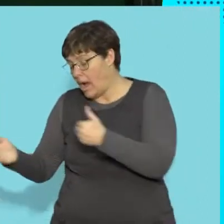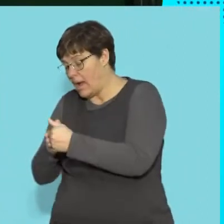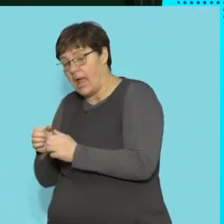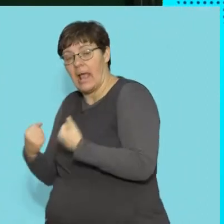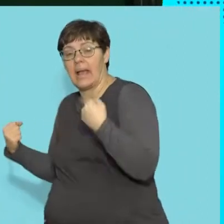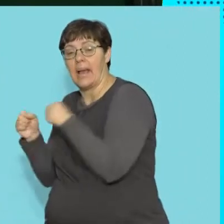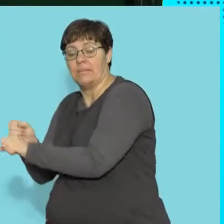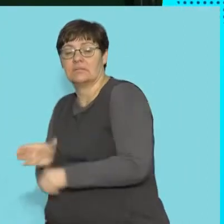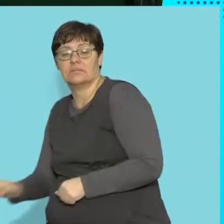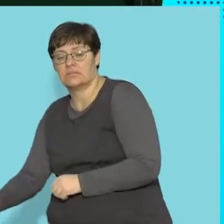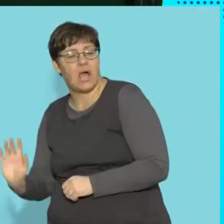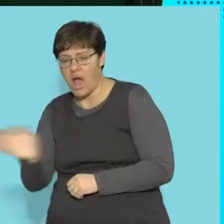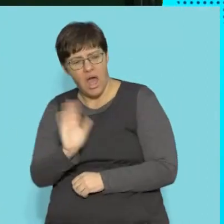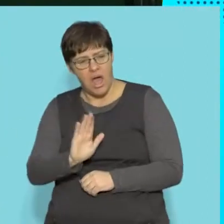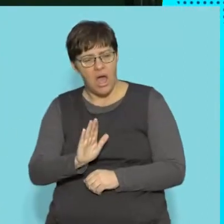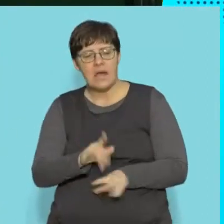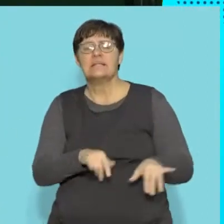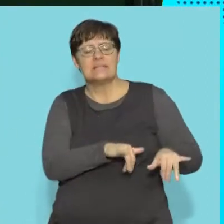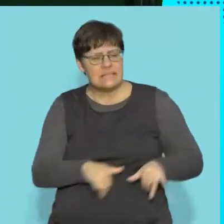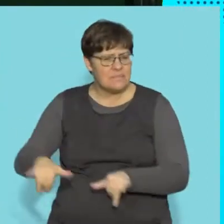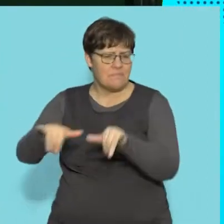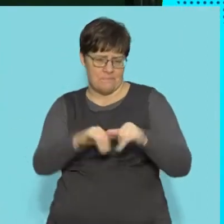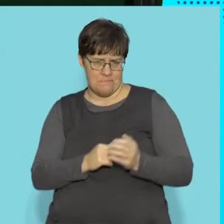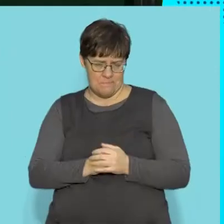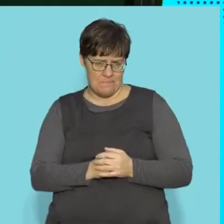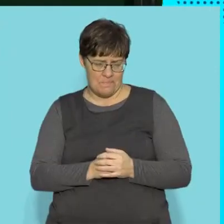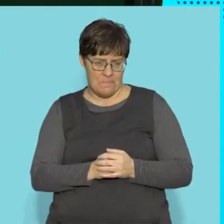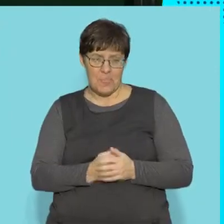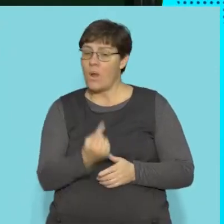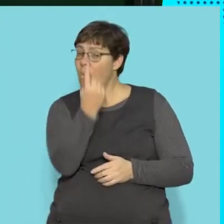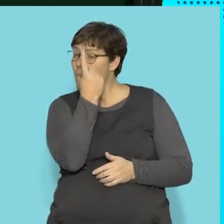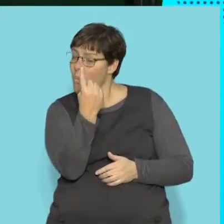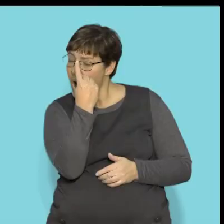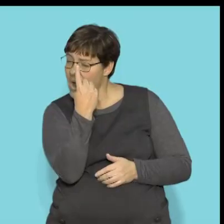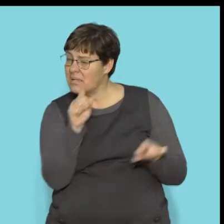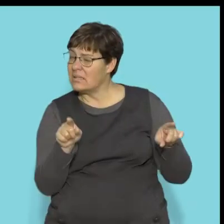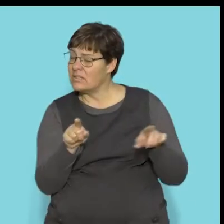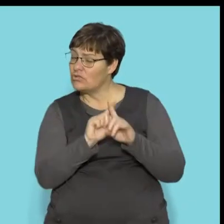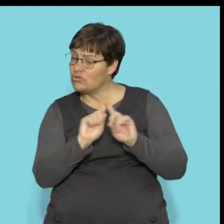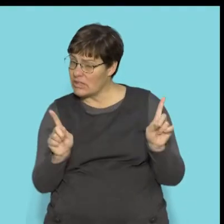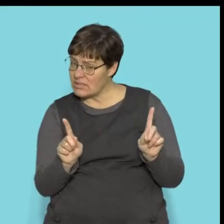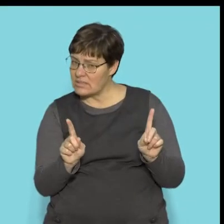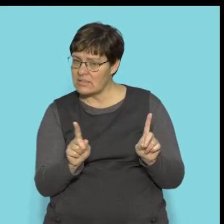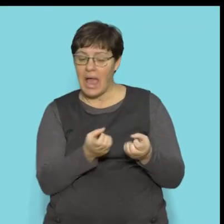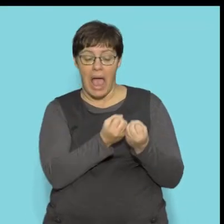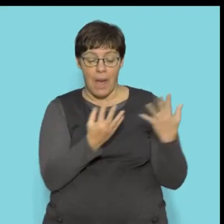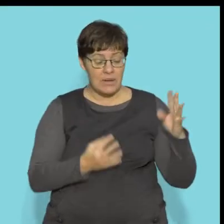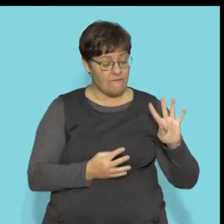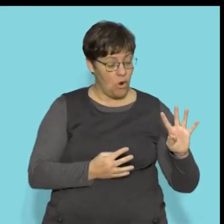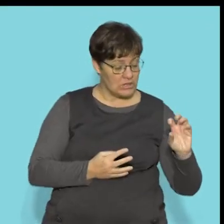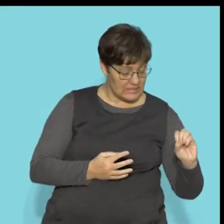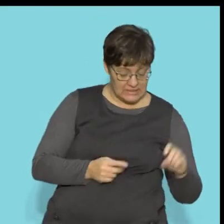right? All the variables were controlled. The only variable she changed was the number